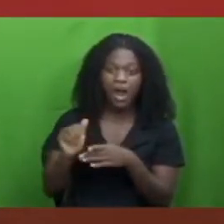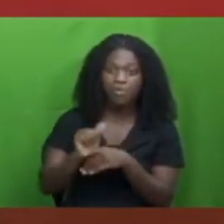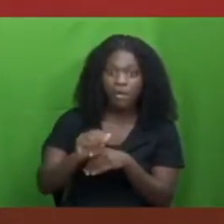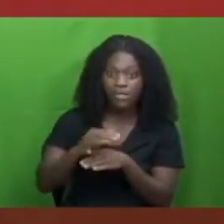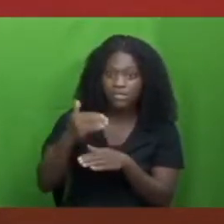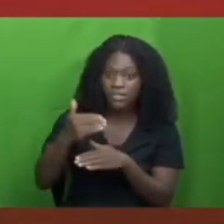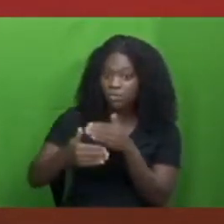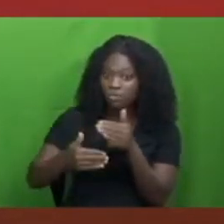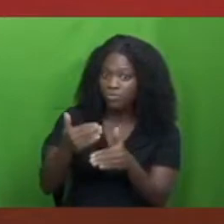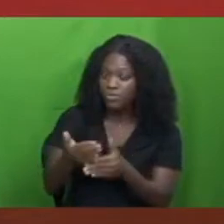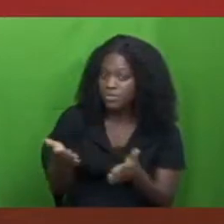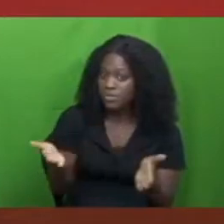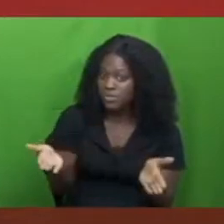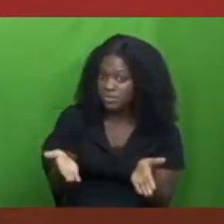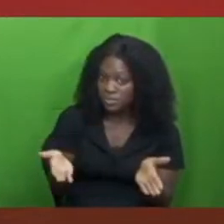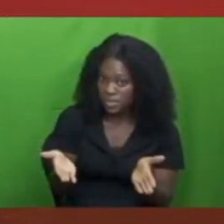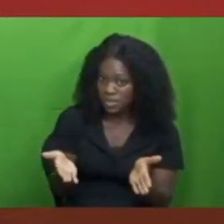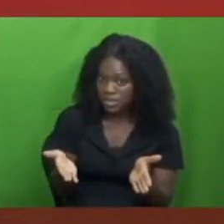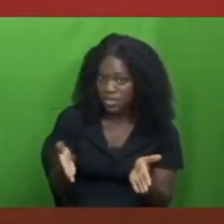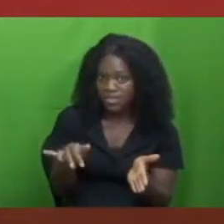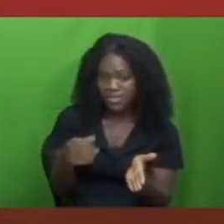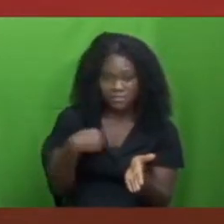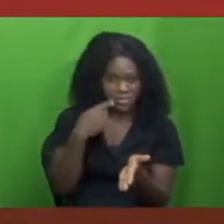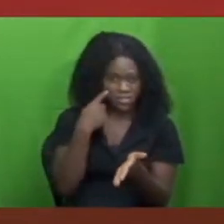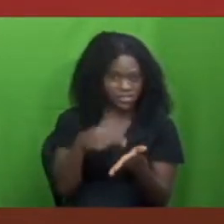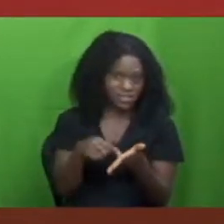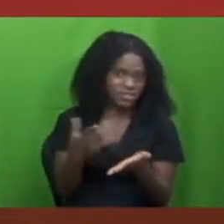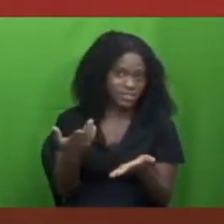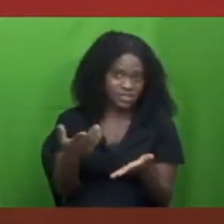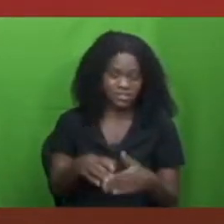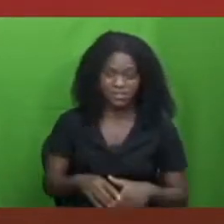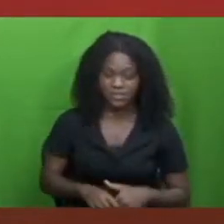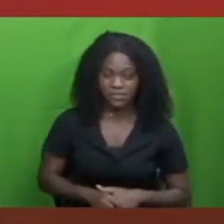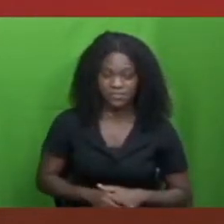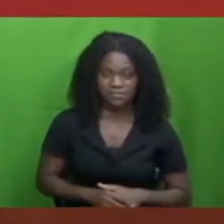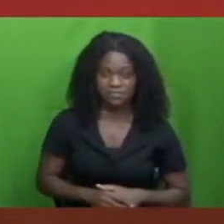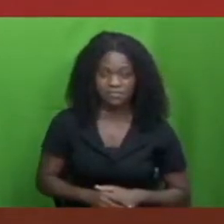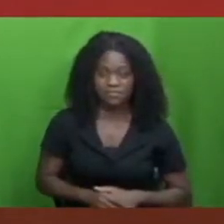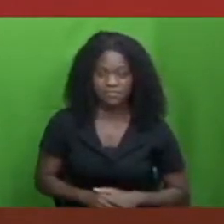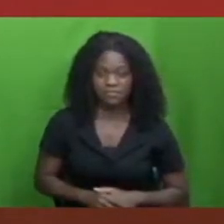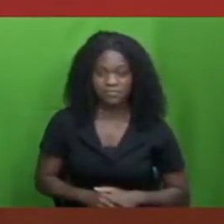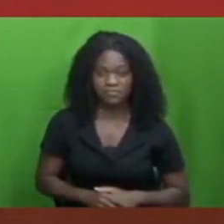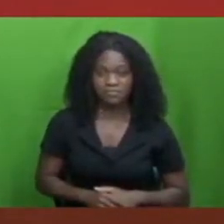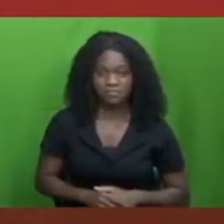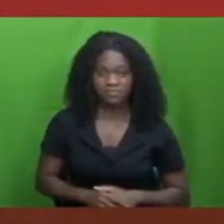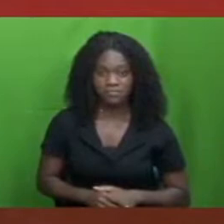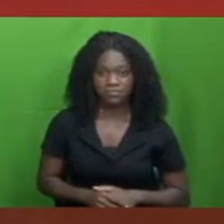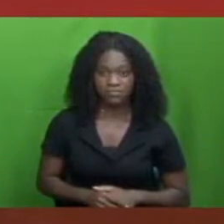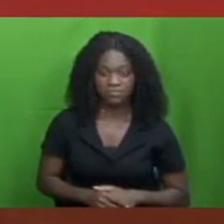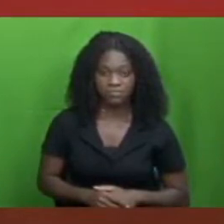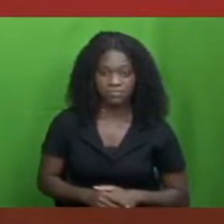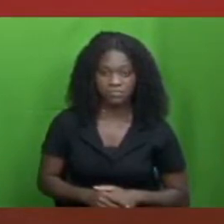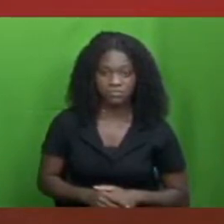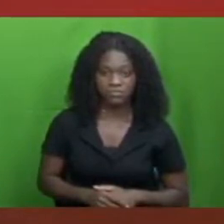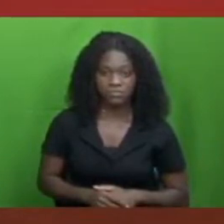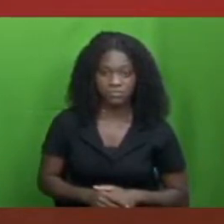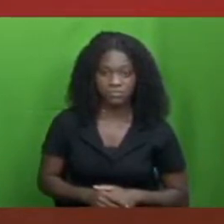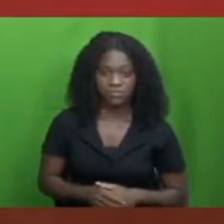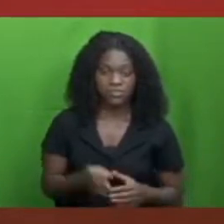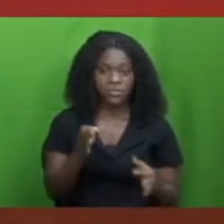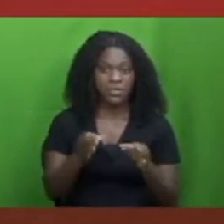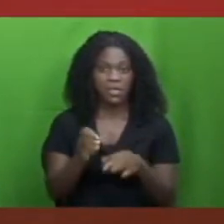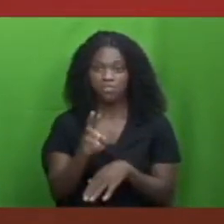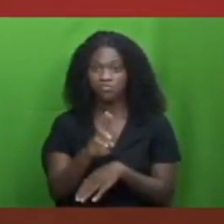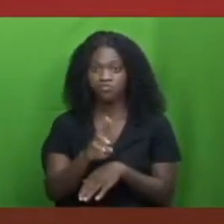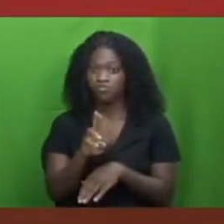I understand the import of that. I'm looking at our practice and procedure. That's what I'm looking